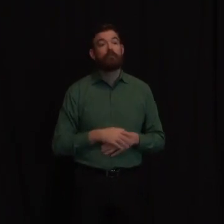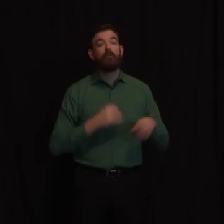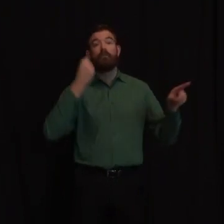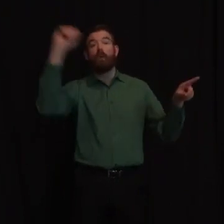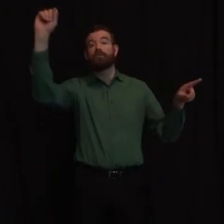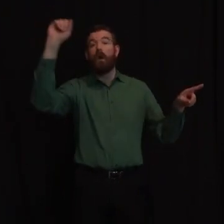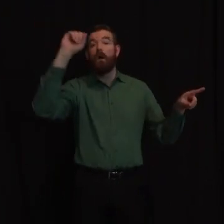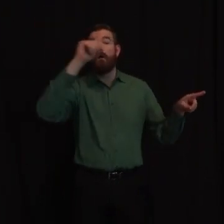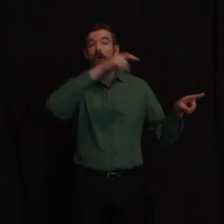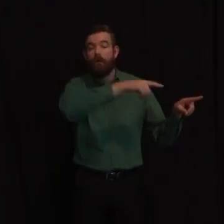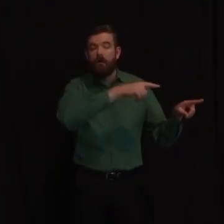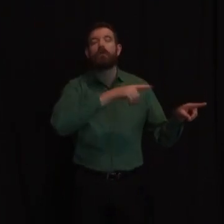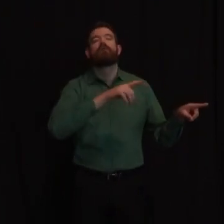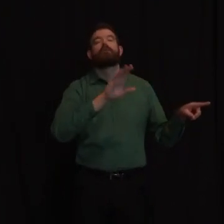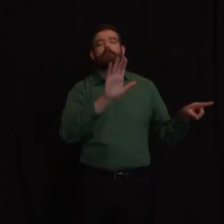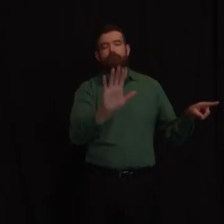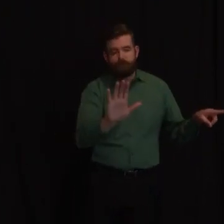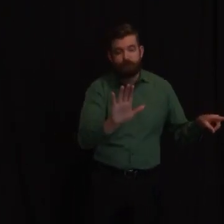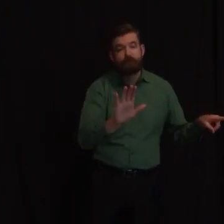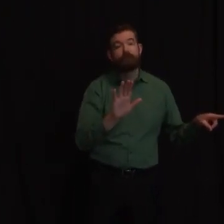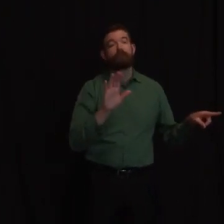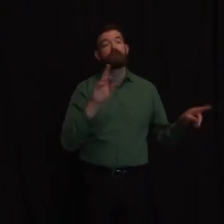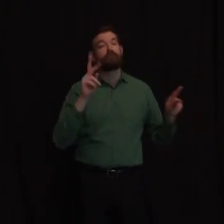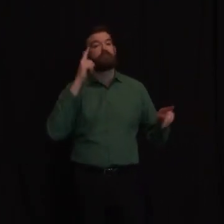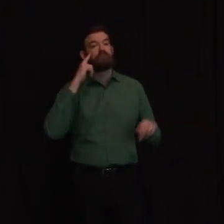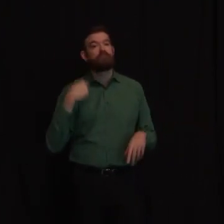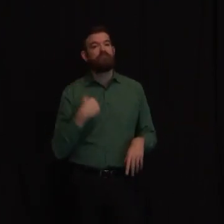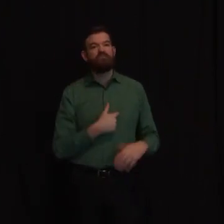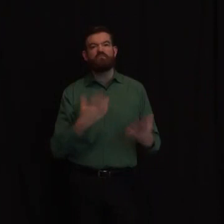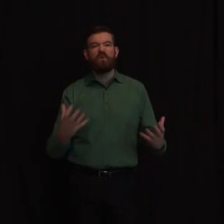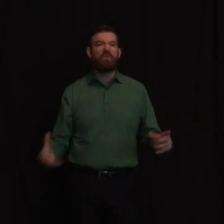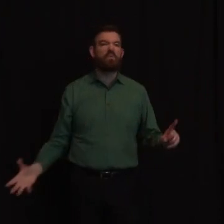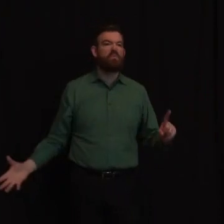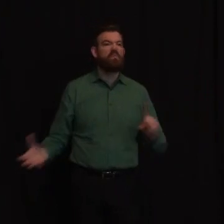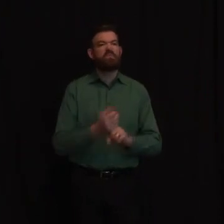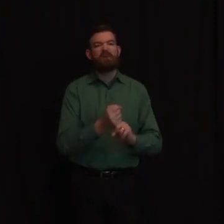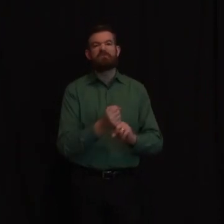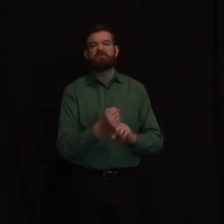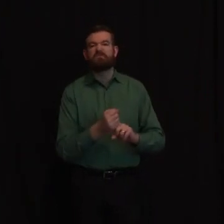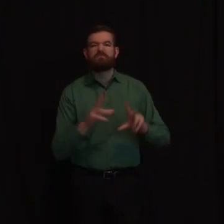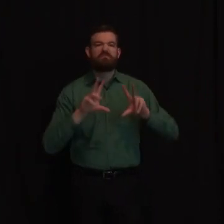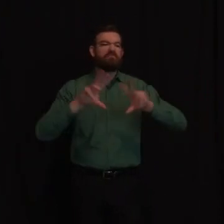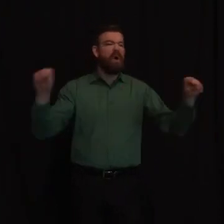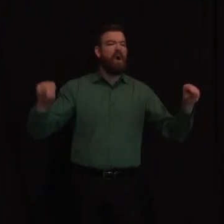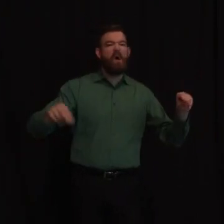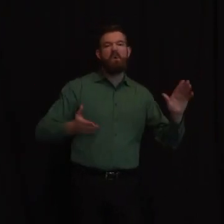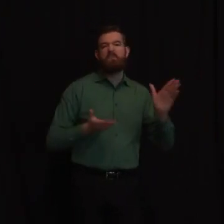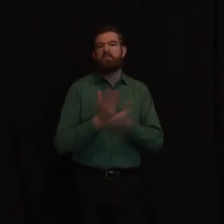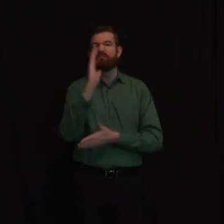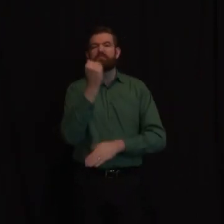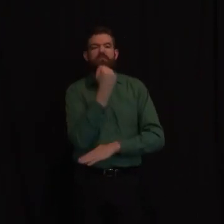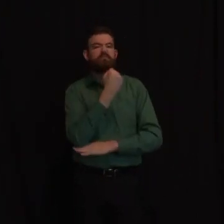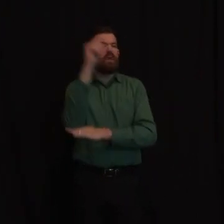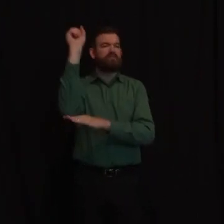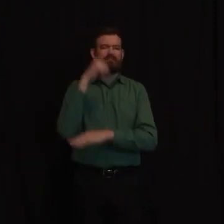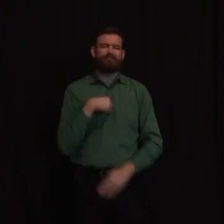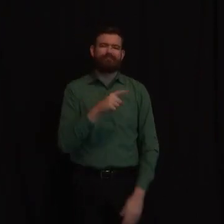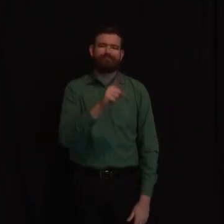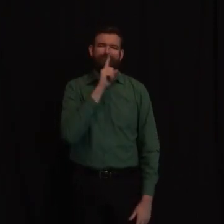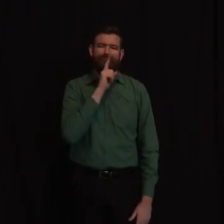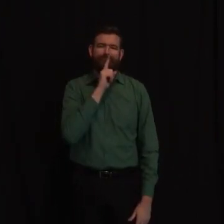I think there's anybody who thinks we're doing this just to take away people's liberties and rights isn't looking at the data that we're looking